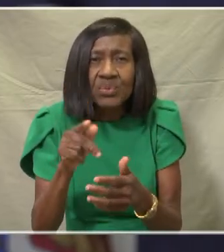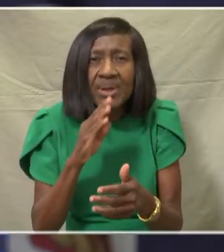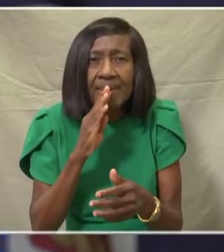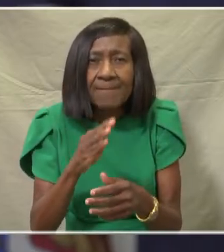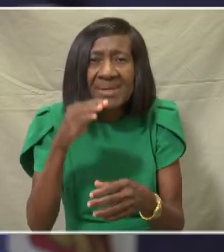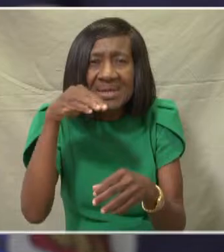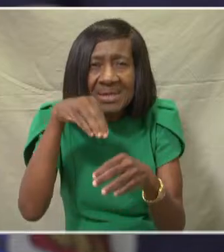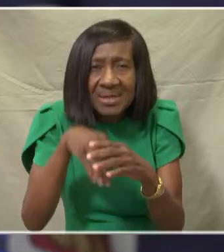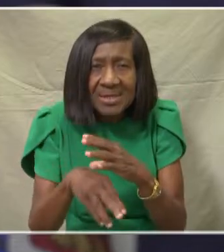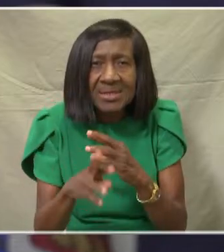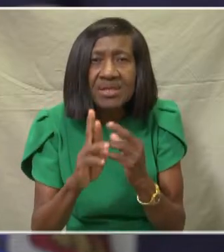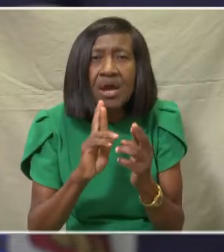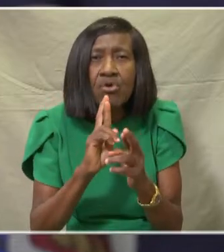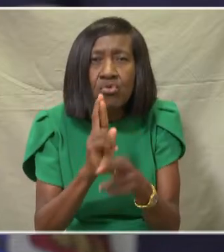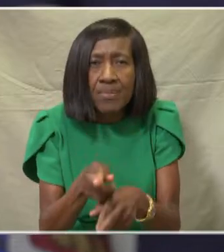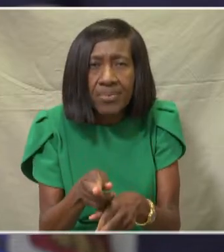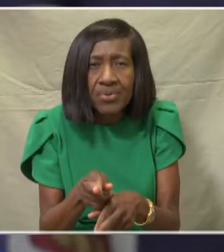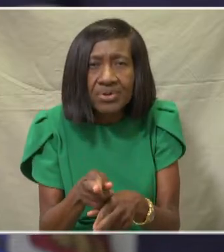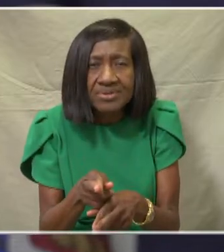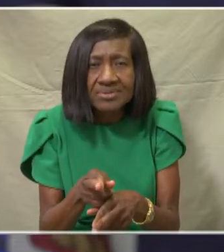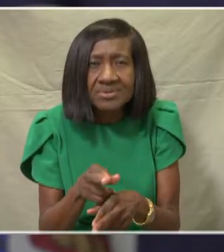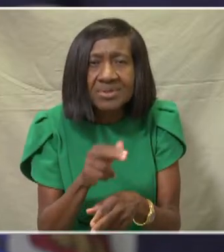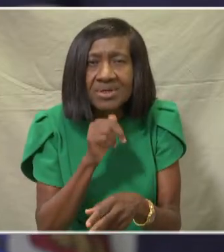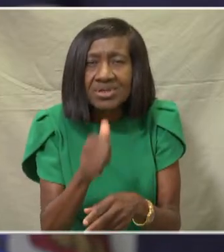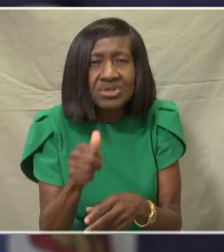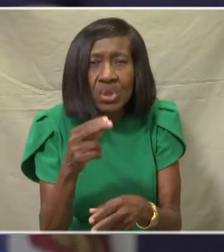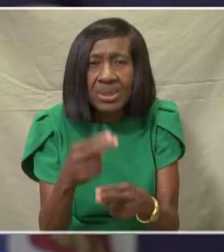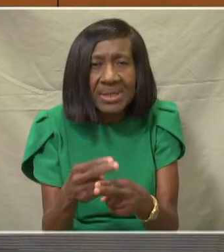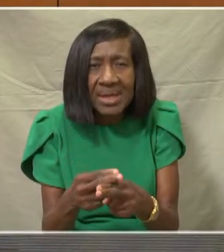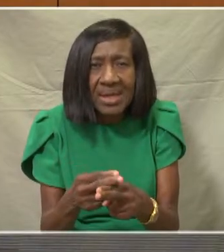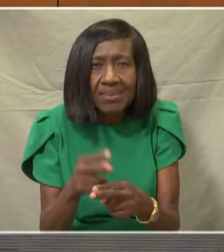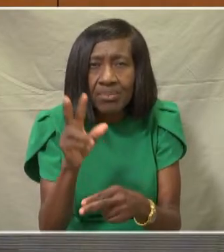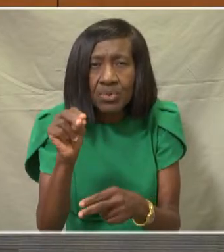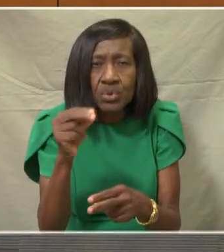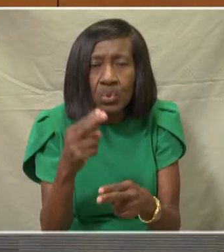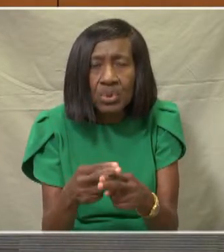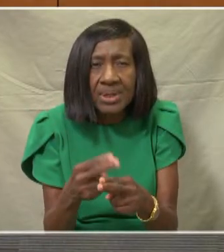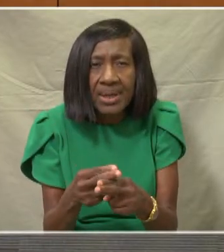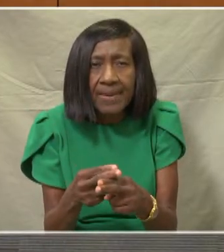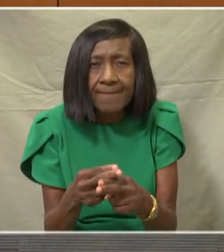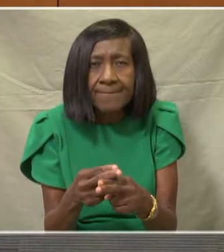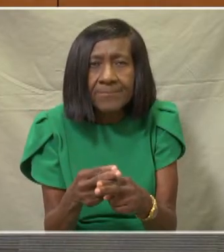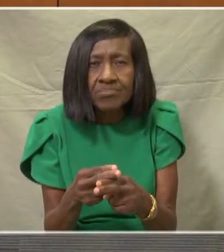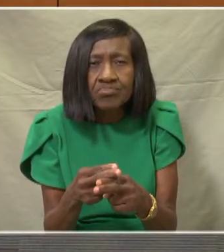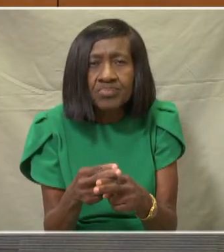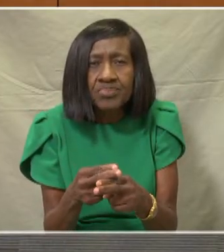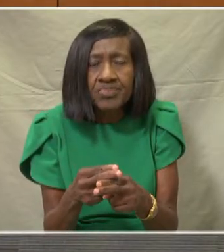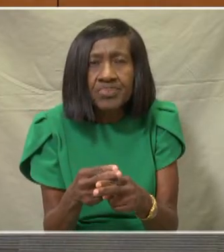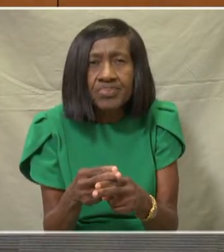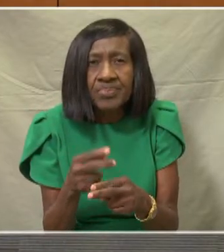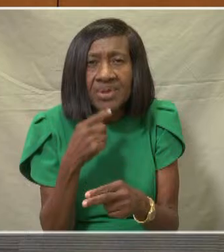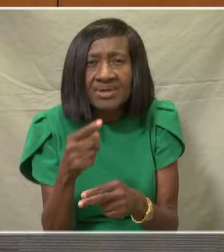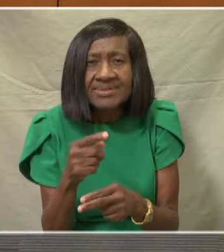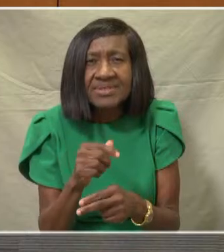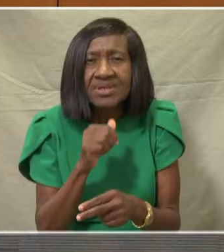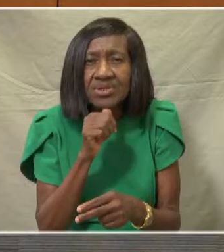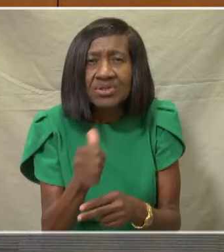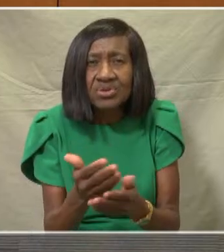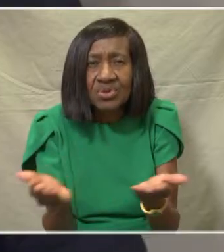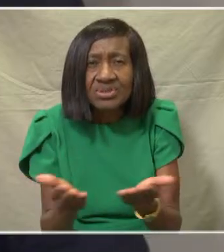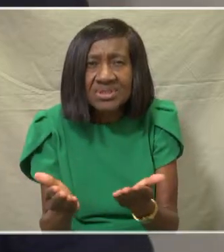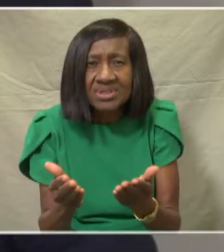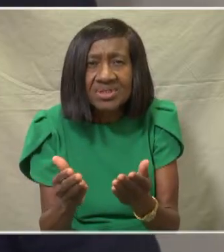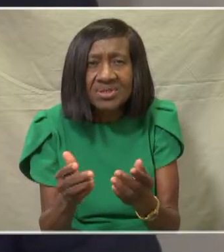specific, Mr. Smith said this. I would also add, and it was something that Anne said, we're not here to interfere